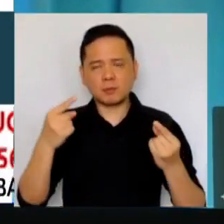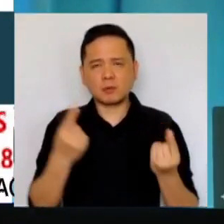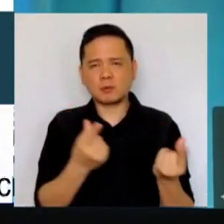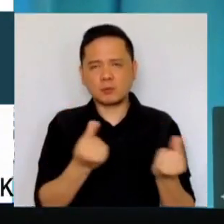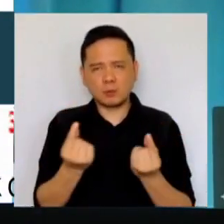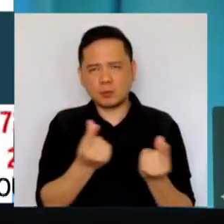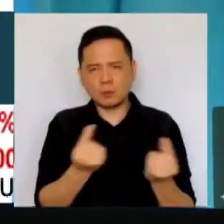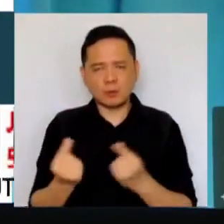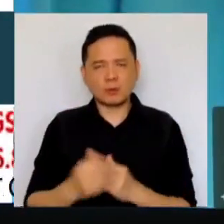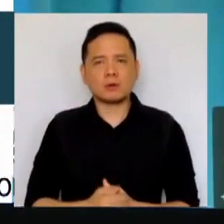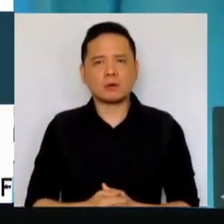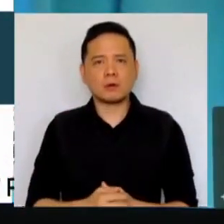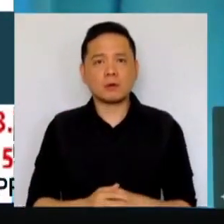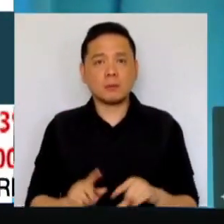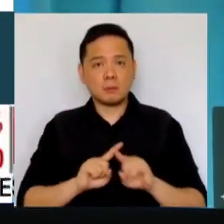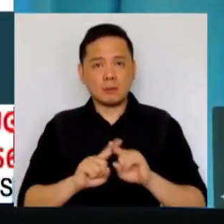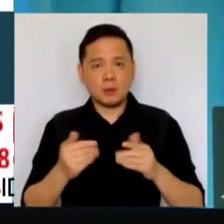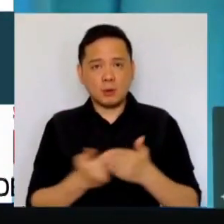I think